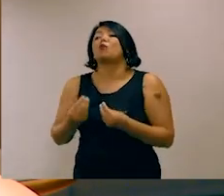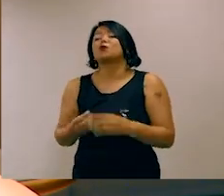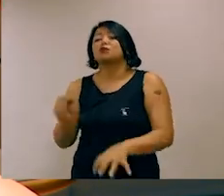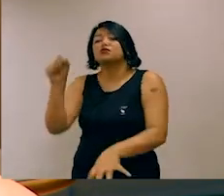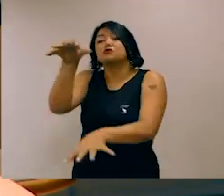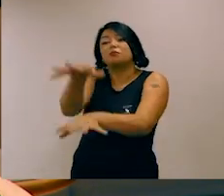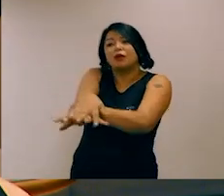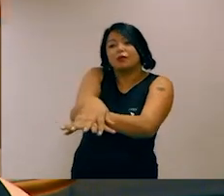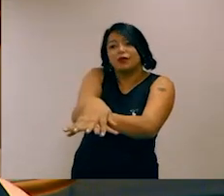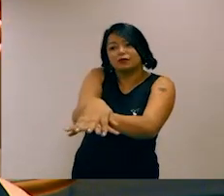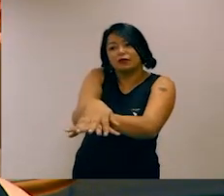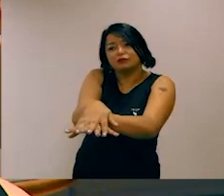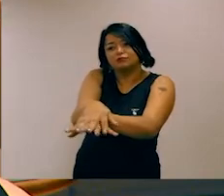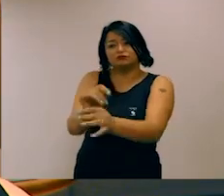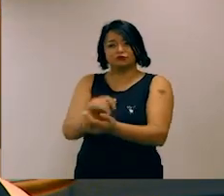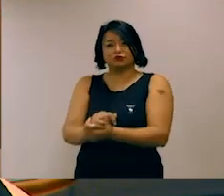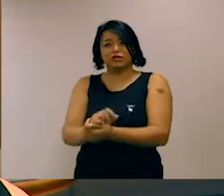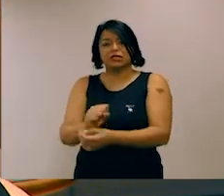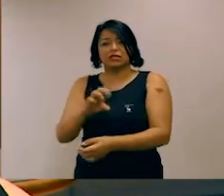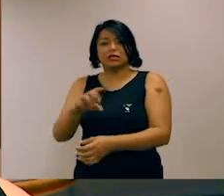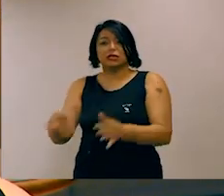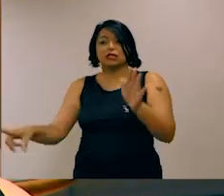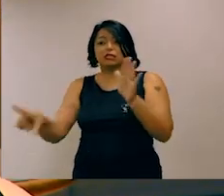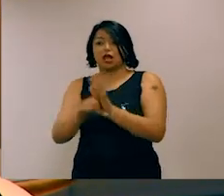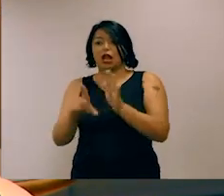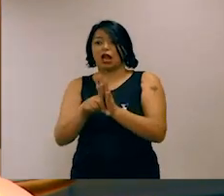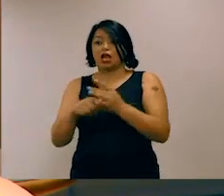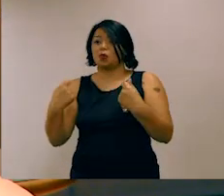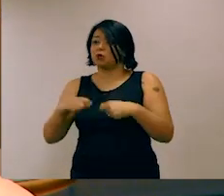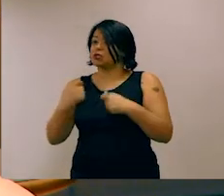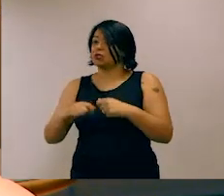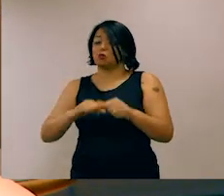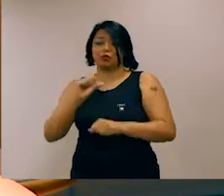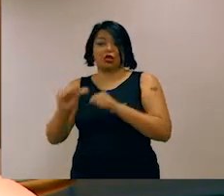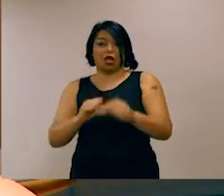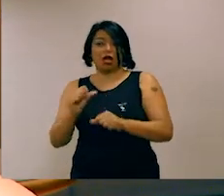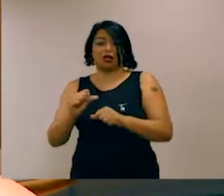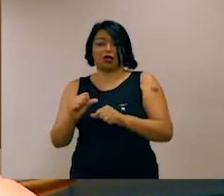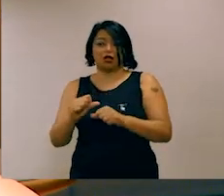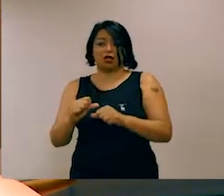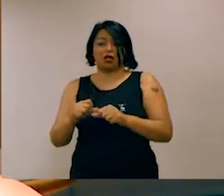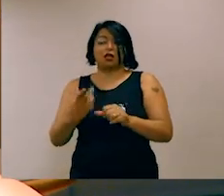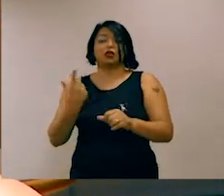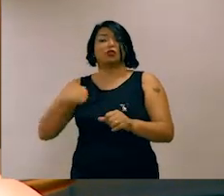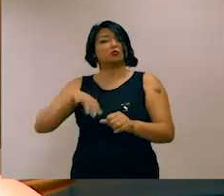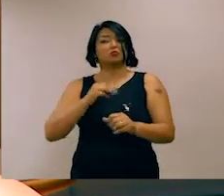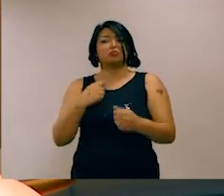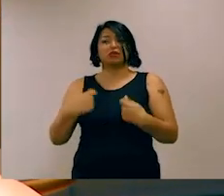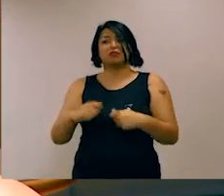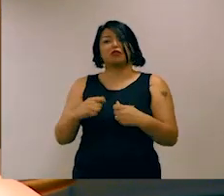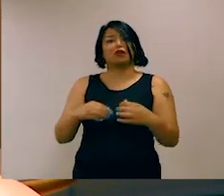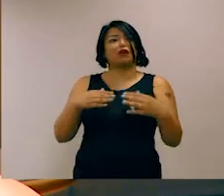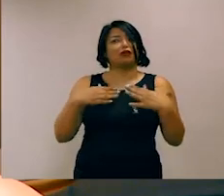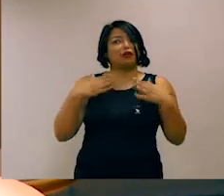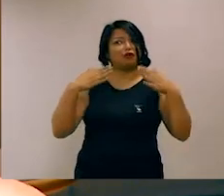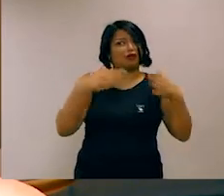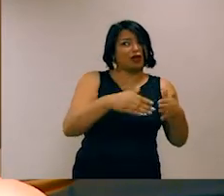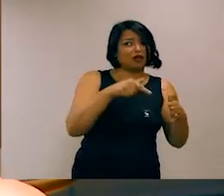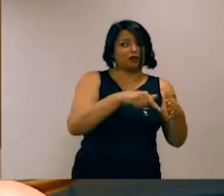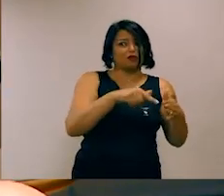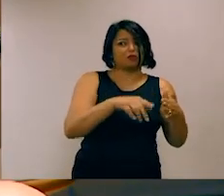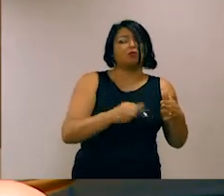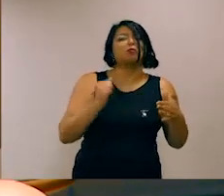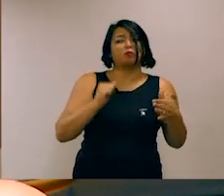we won't go in this direction. We'll try to go on ways that it's more easier also for the government to implement.